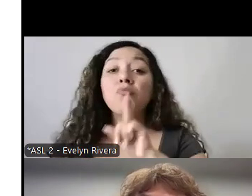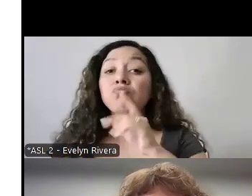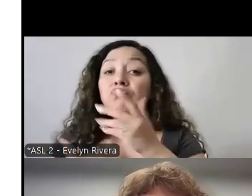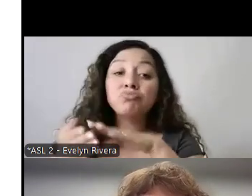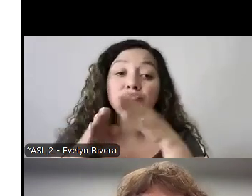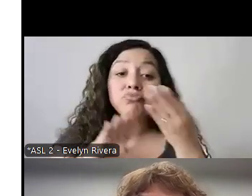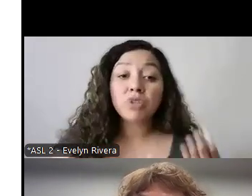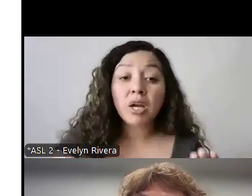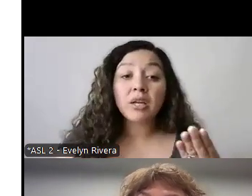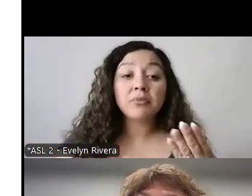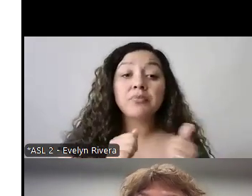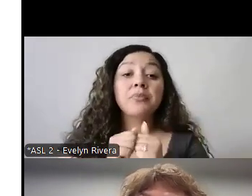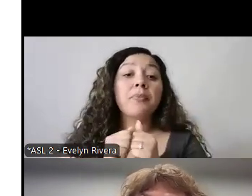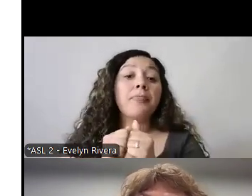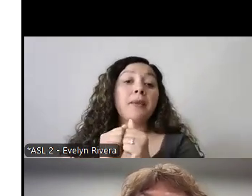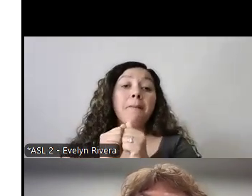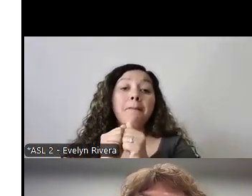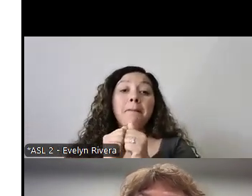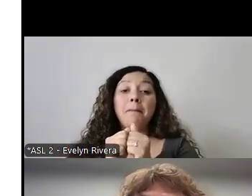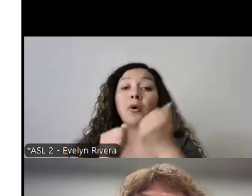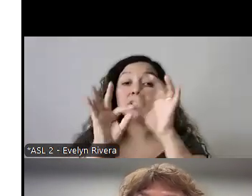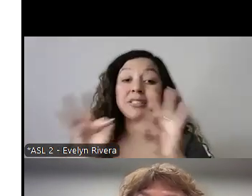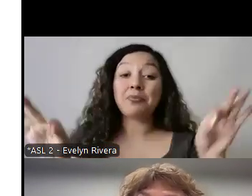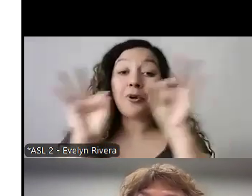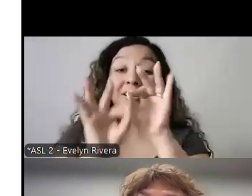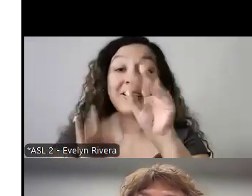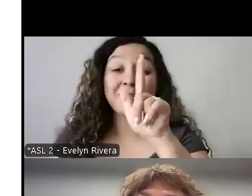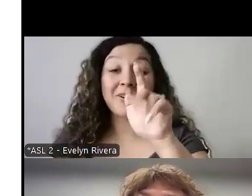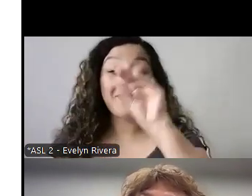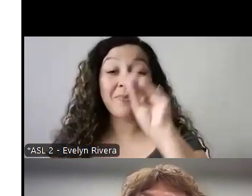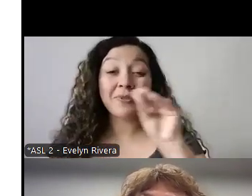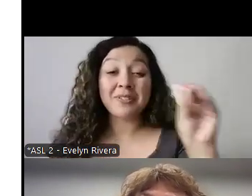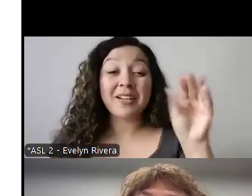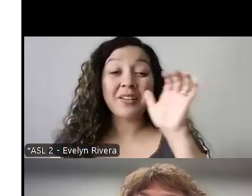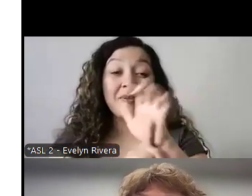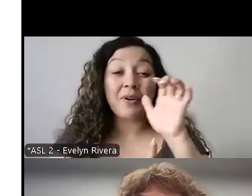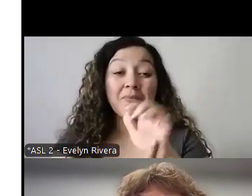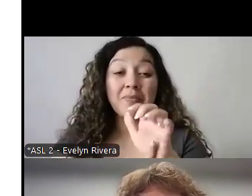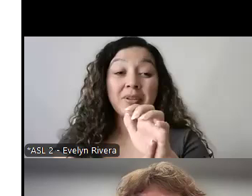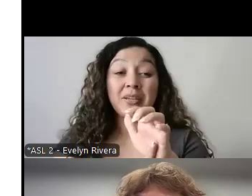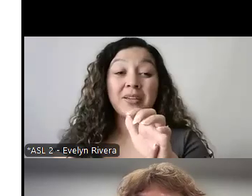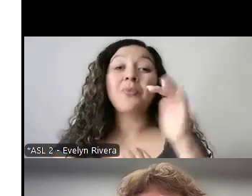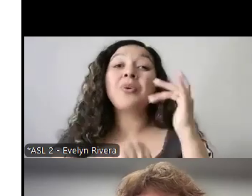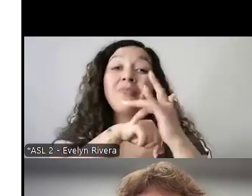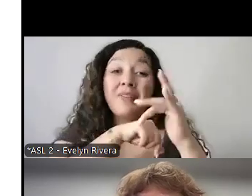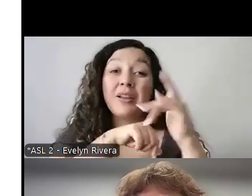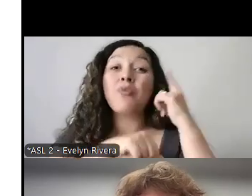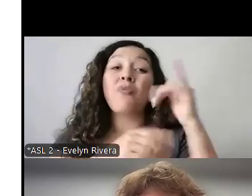for Medicaid. So it means that only 21% of this population is eligible for public home care aids,